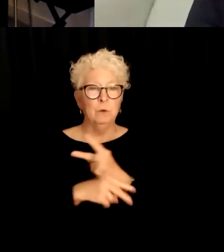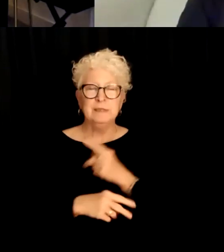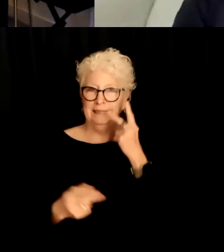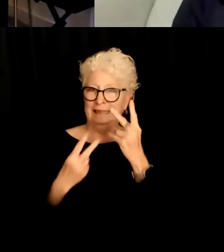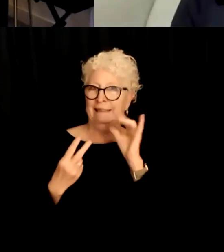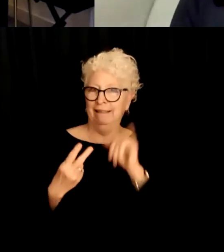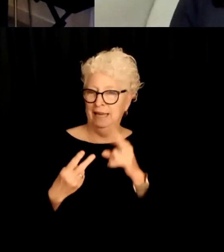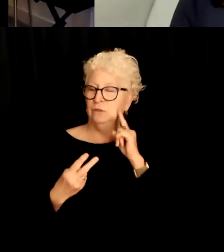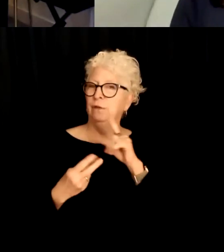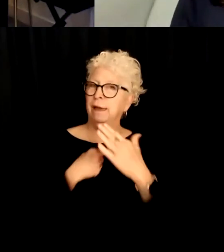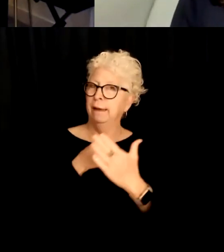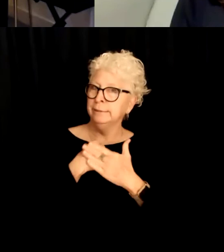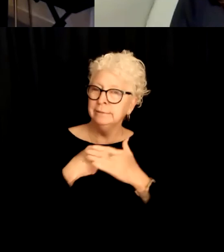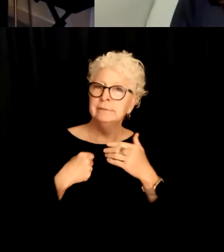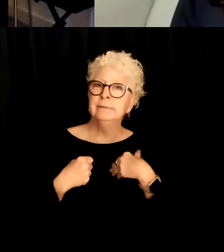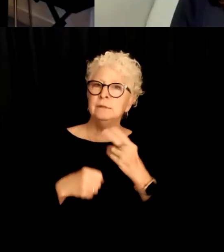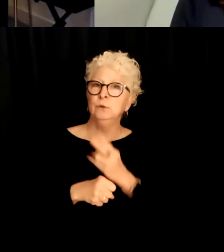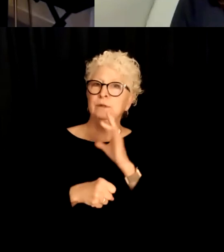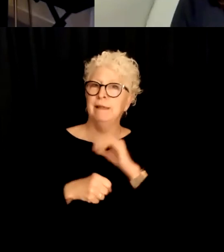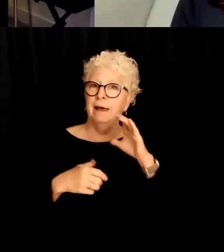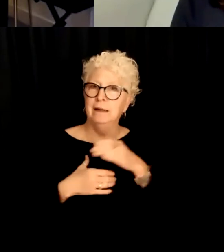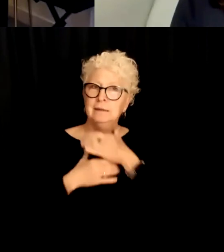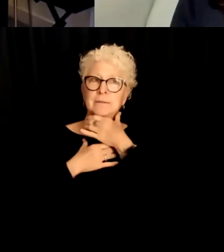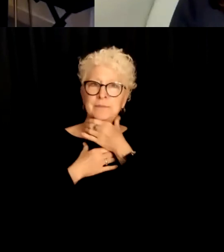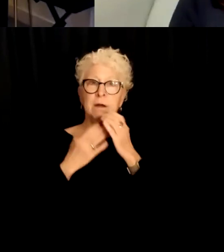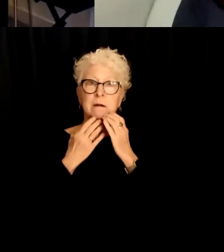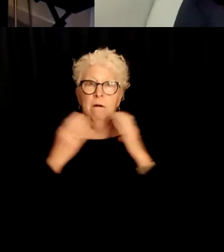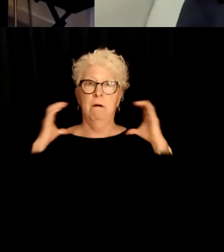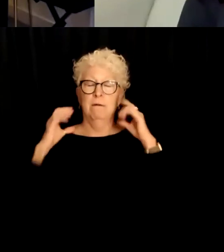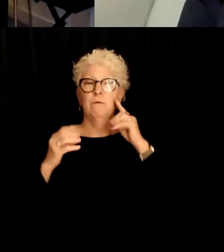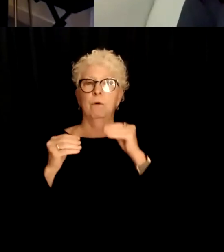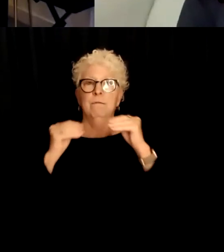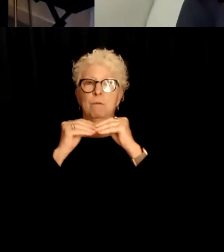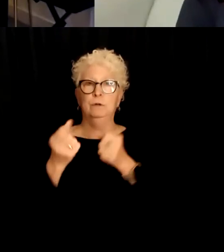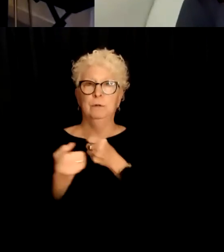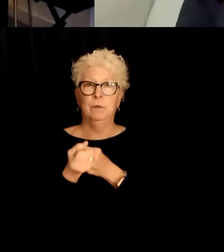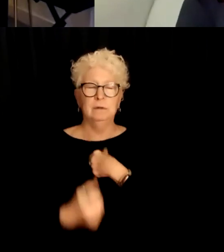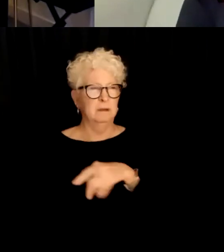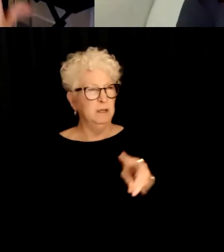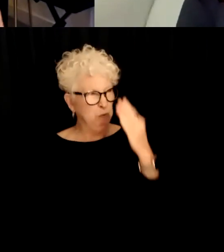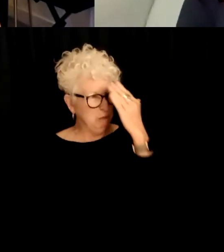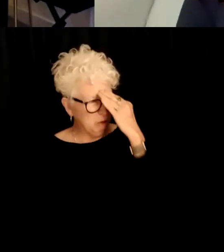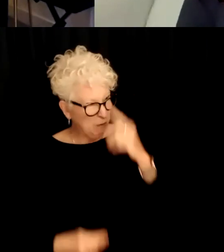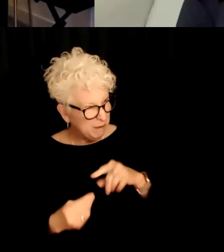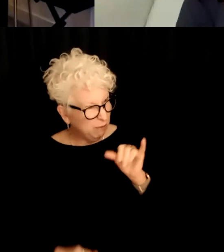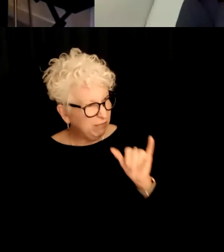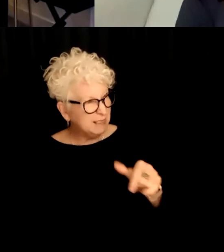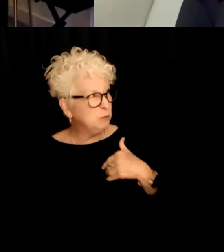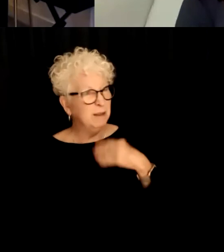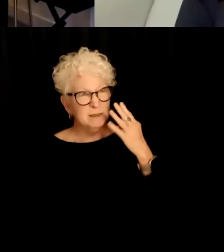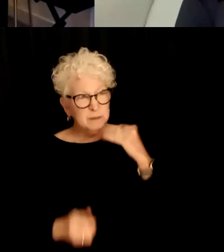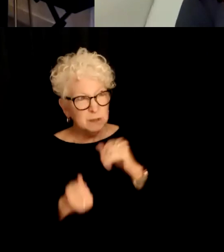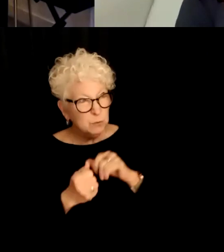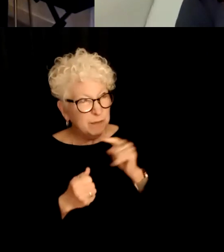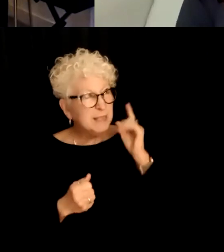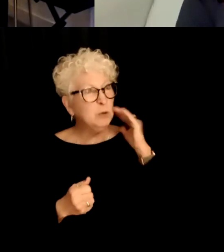need more support, wear a cervical collar. And I thought, this is something that heuristically, and informally, but nobody's talking about infection. And